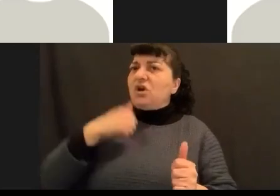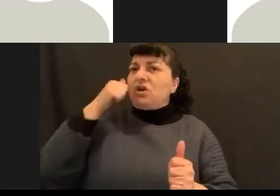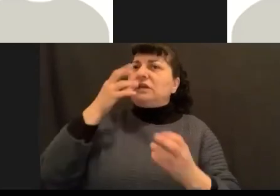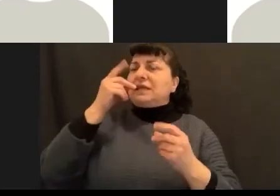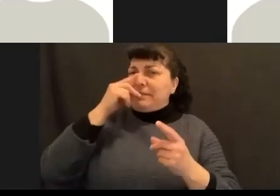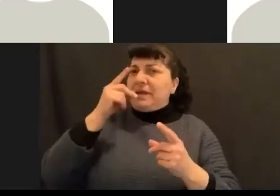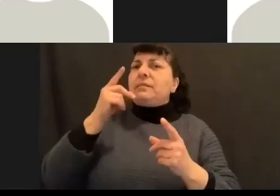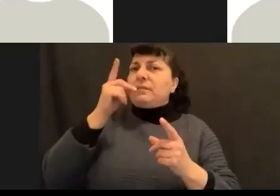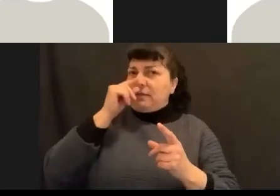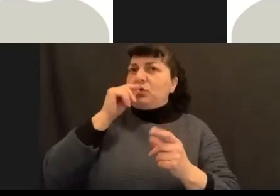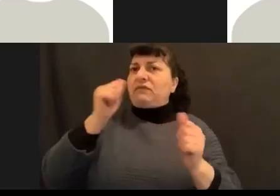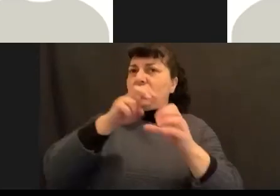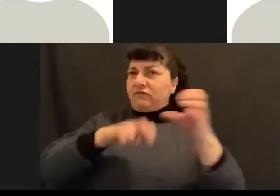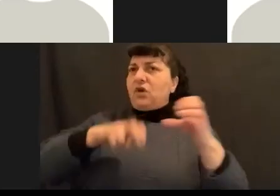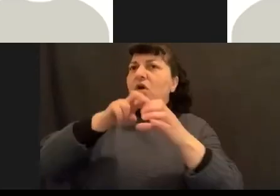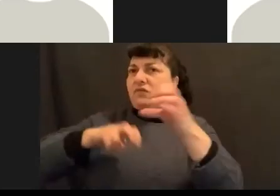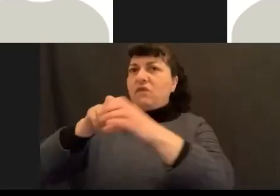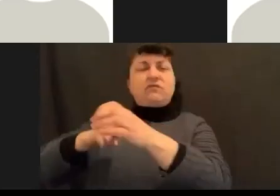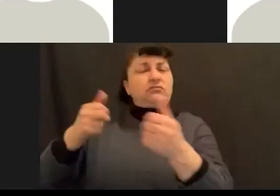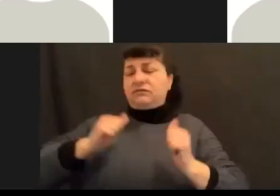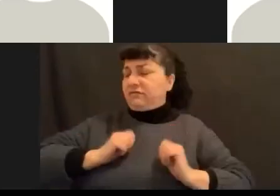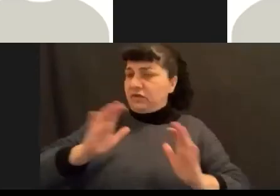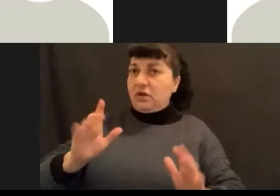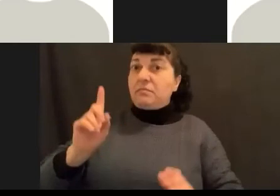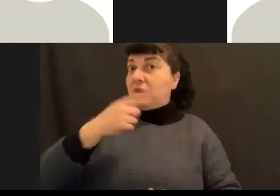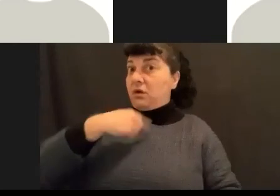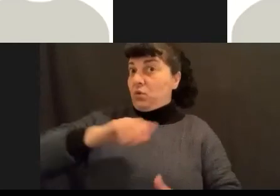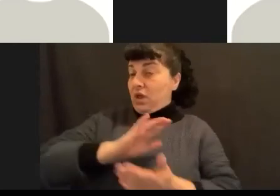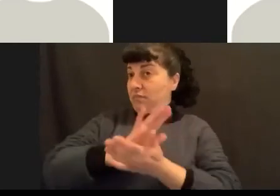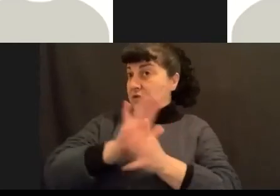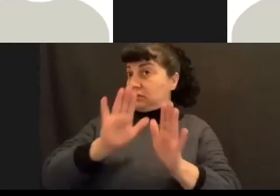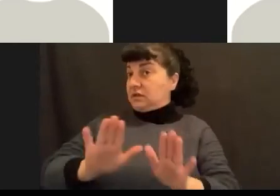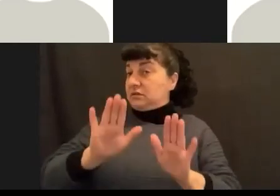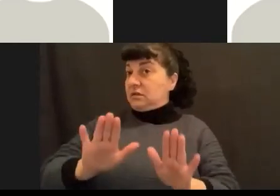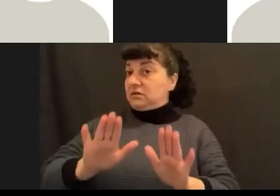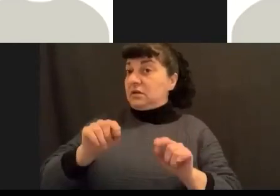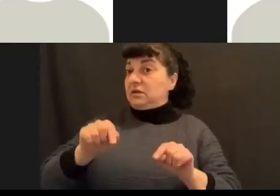Okay, but we're happy to stay on for another few minutes.